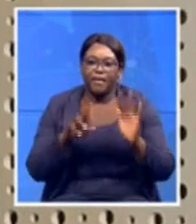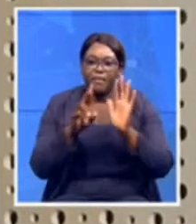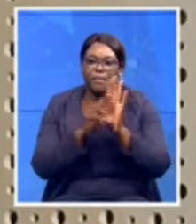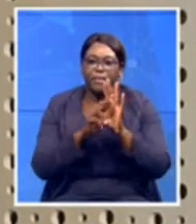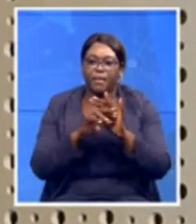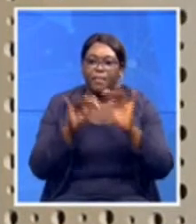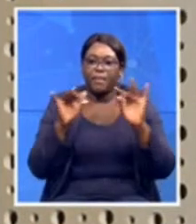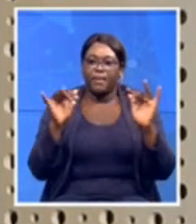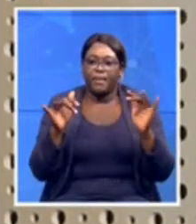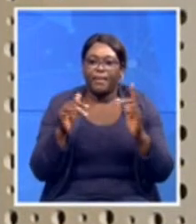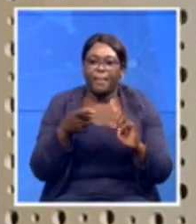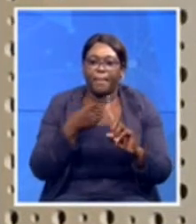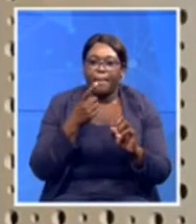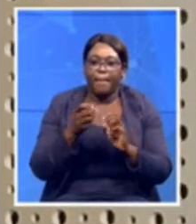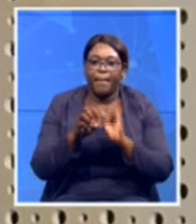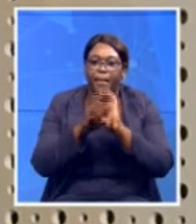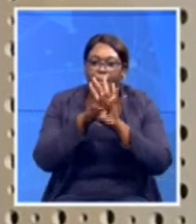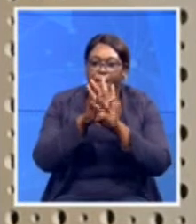much.